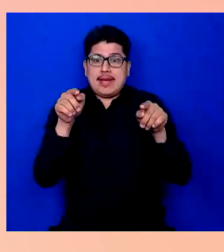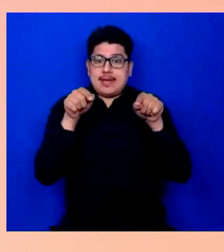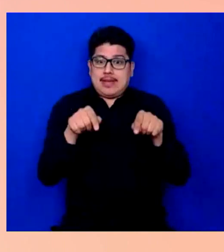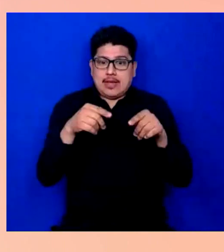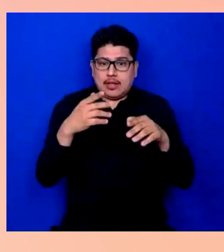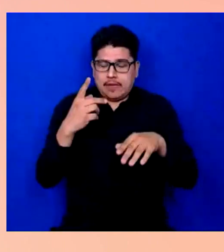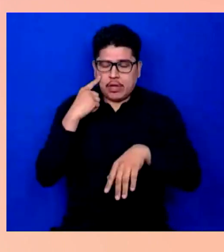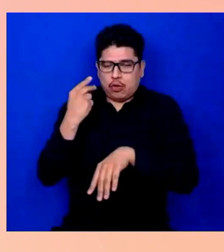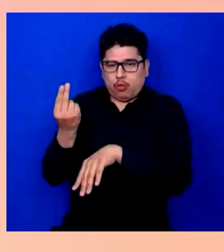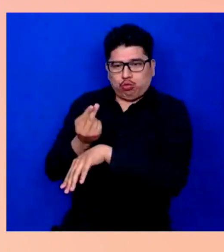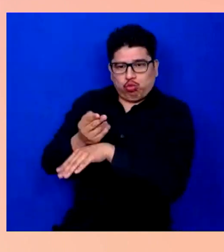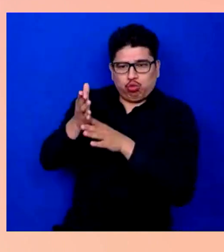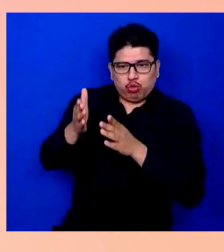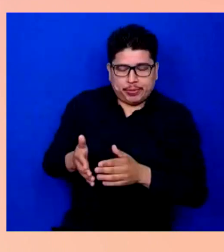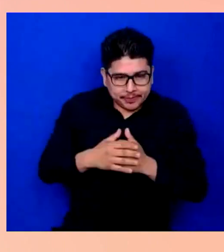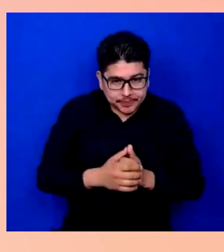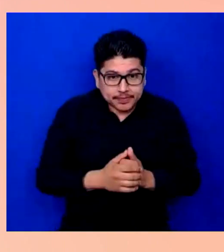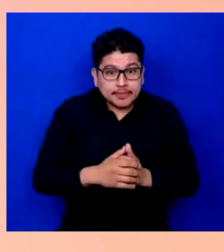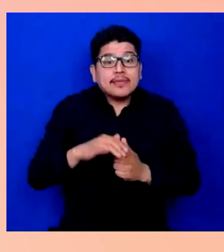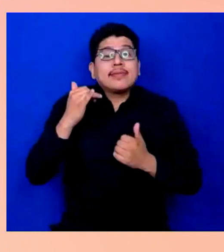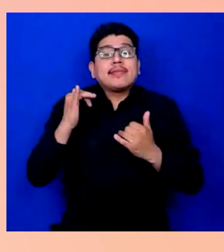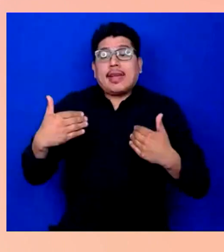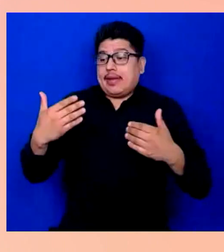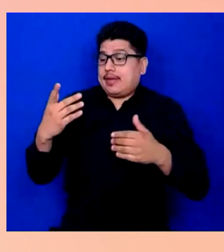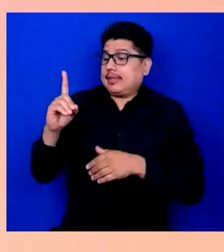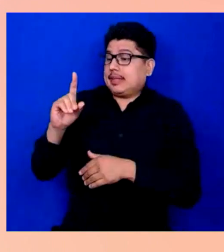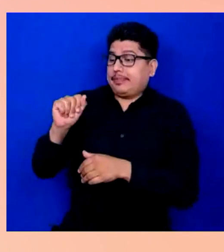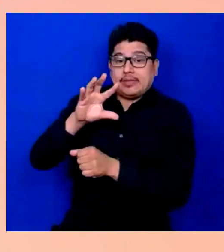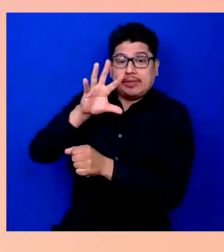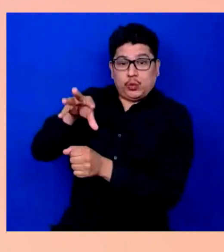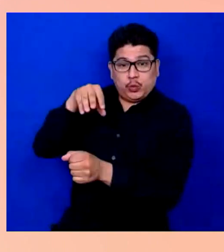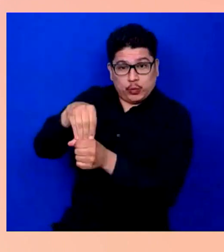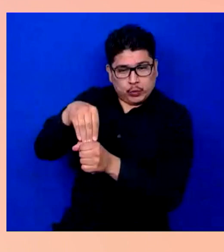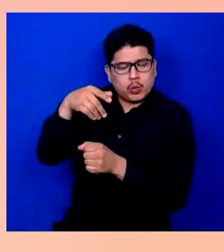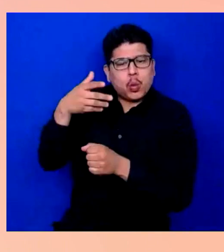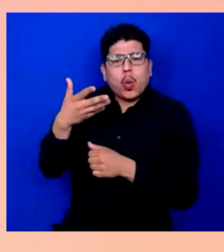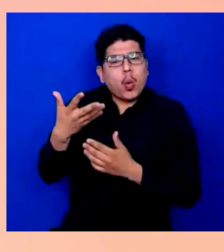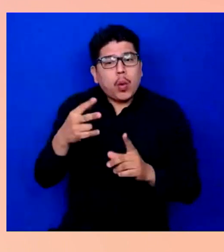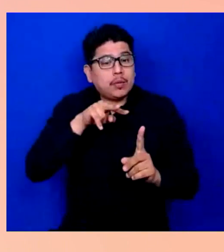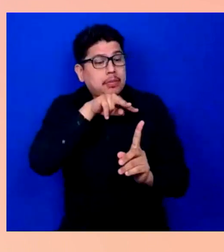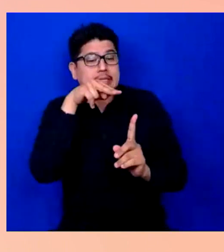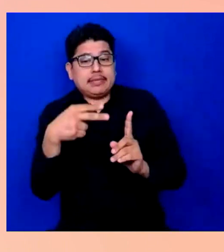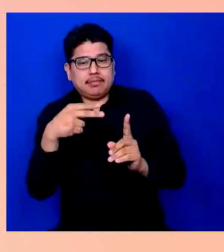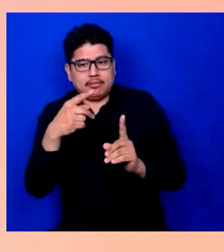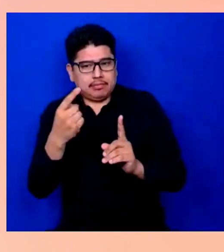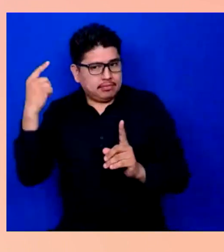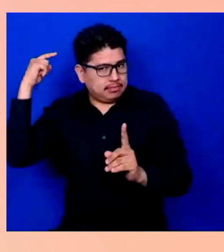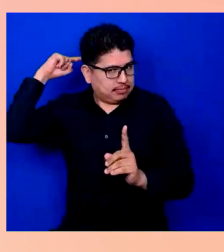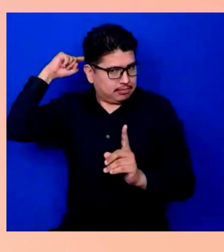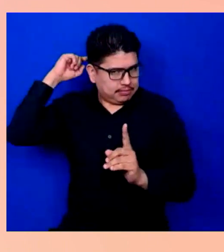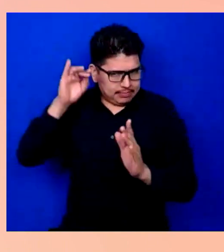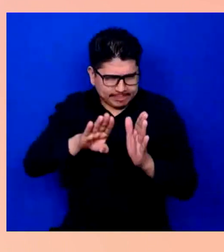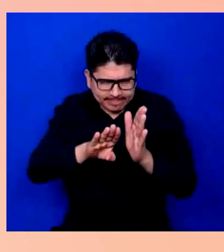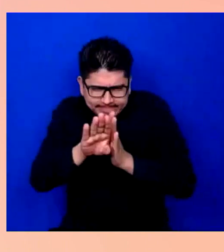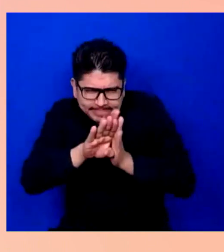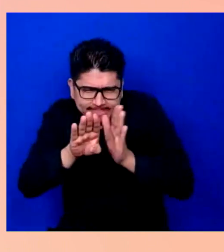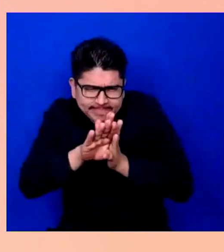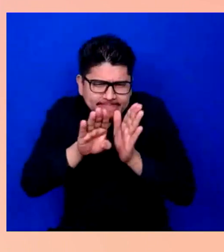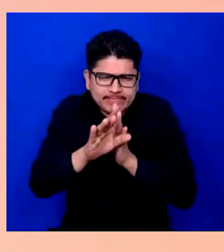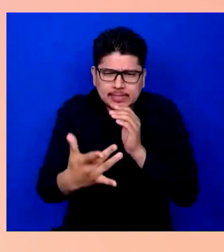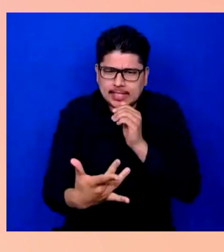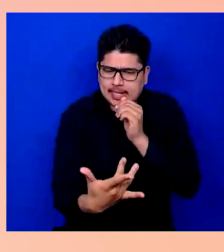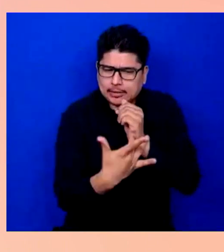this disability inclusion or perspective in mind when developing technologies and policies related